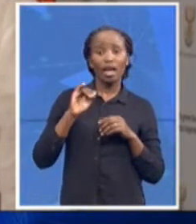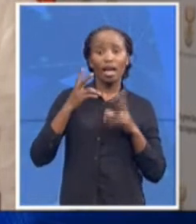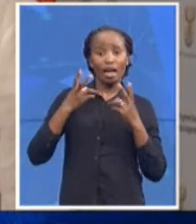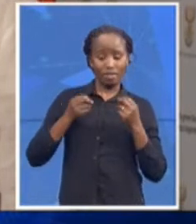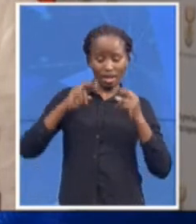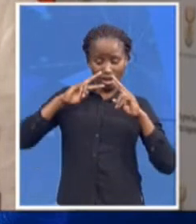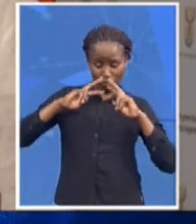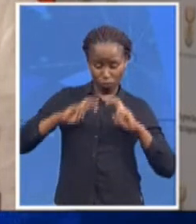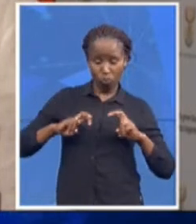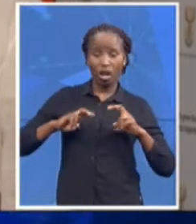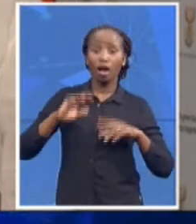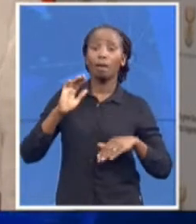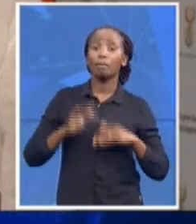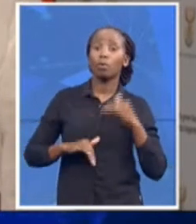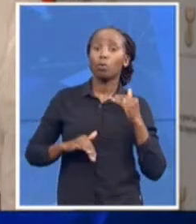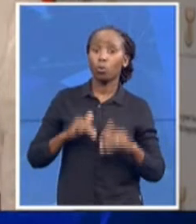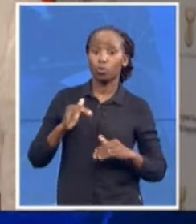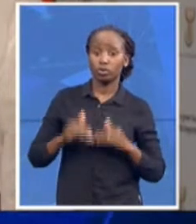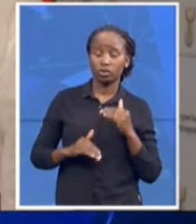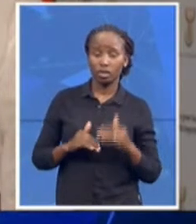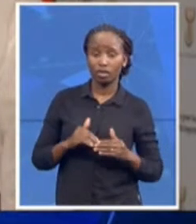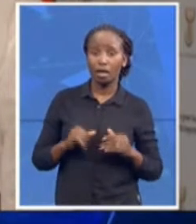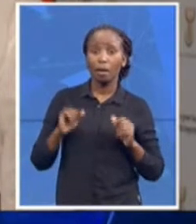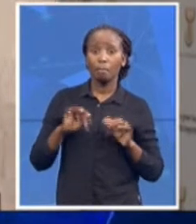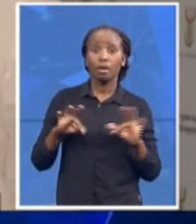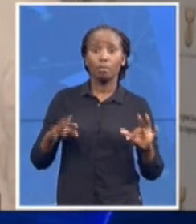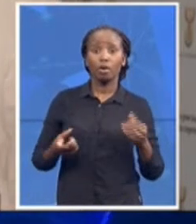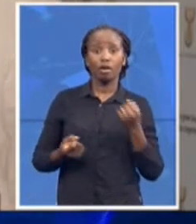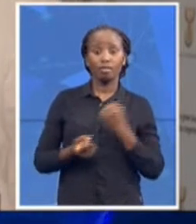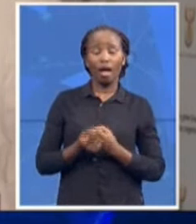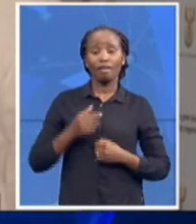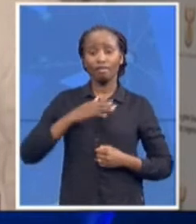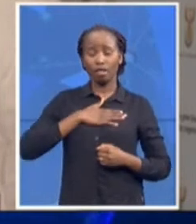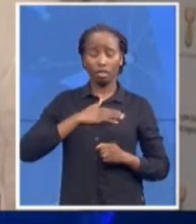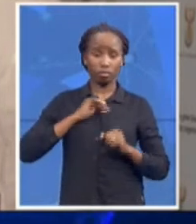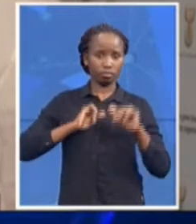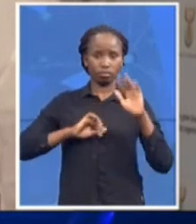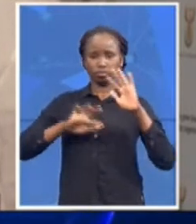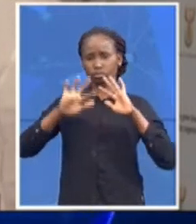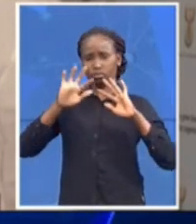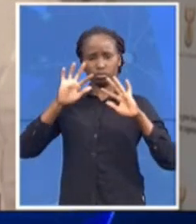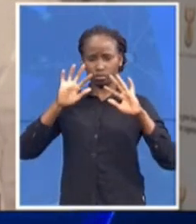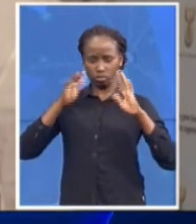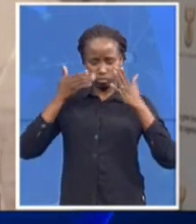dark. People didn't know what was happening. We also didn't want to,